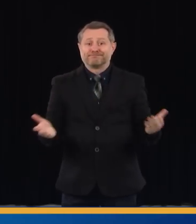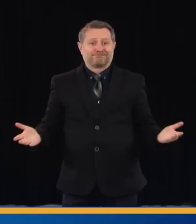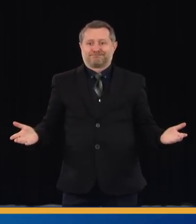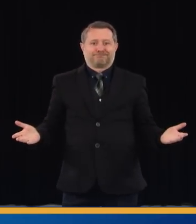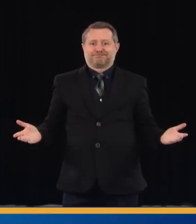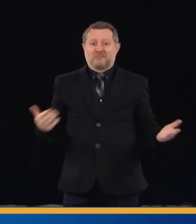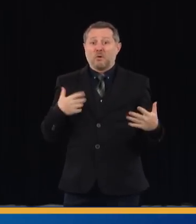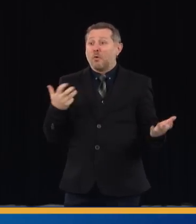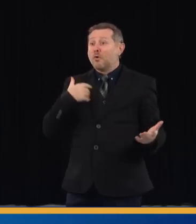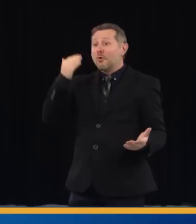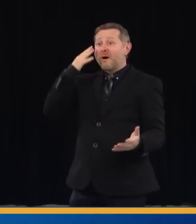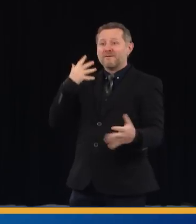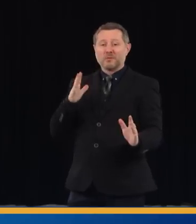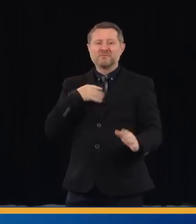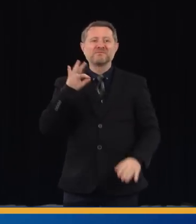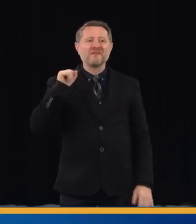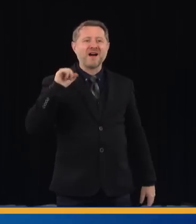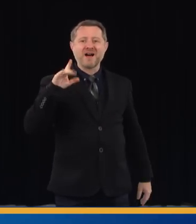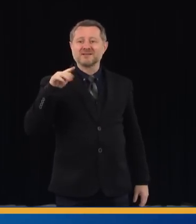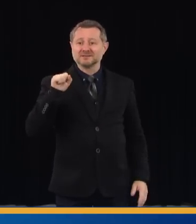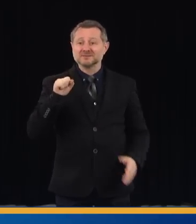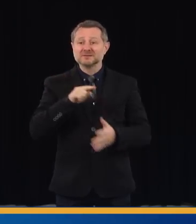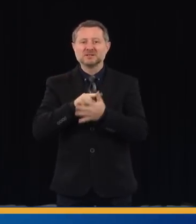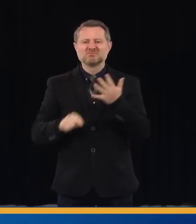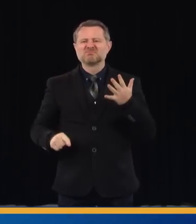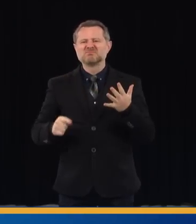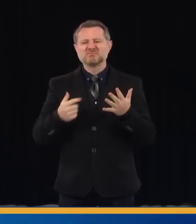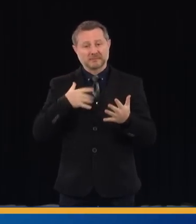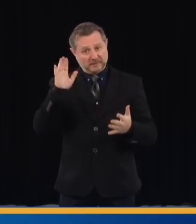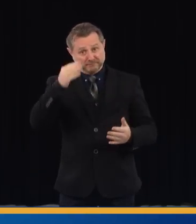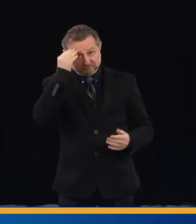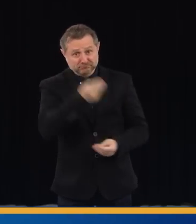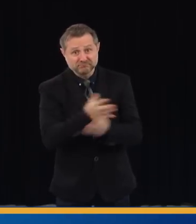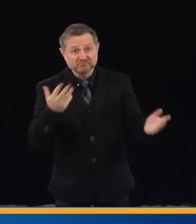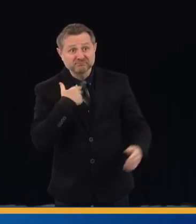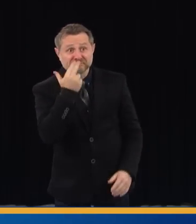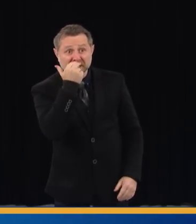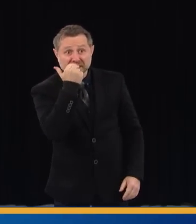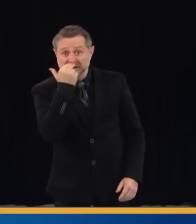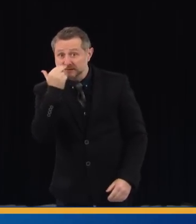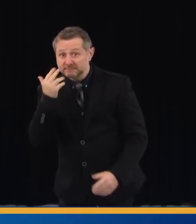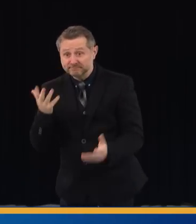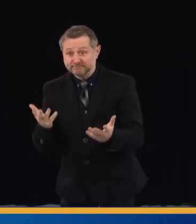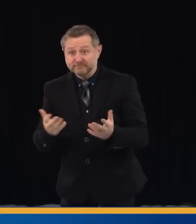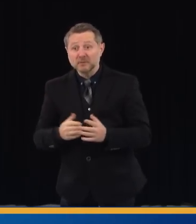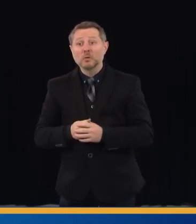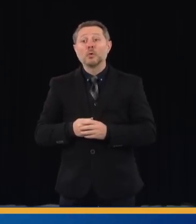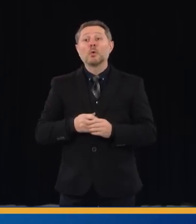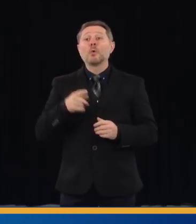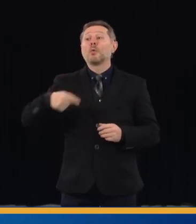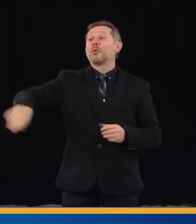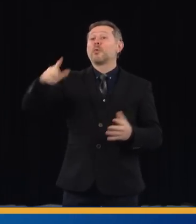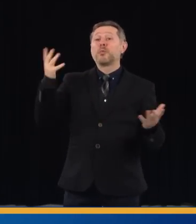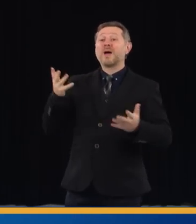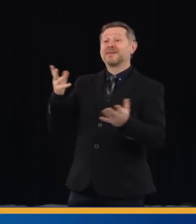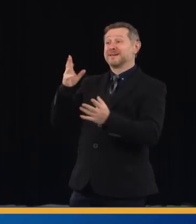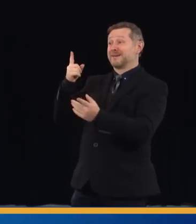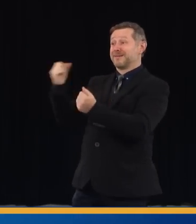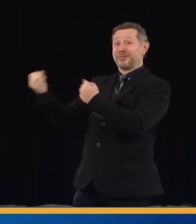you know, facts are funny things. What you're now getting are subjective facts. People